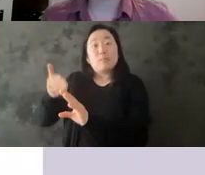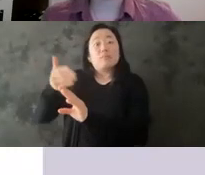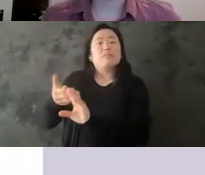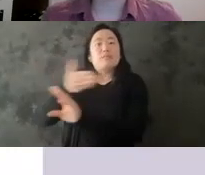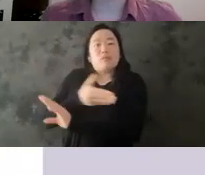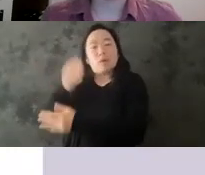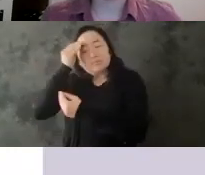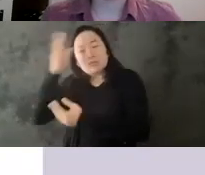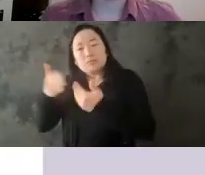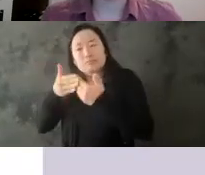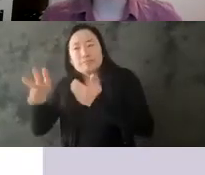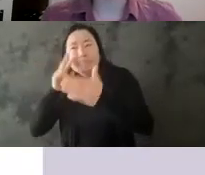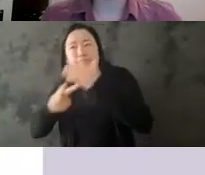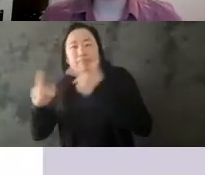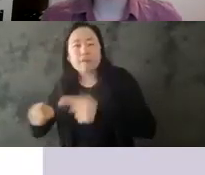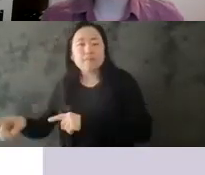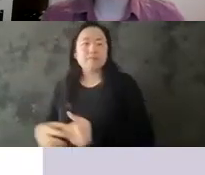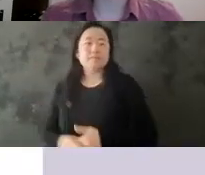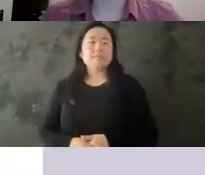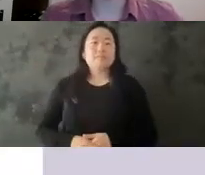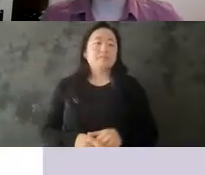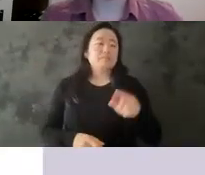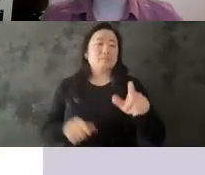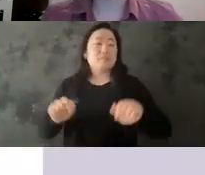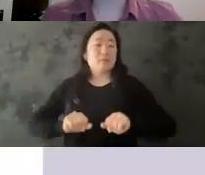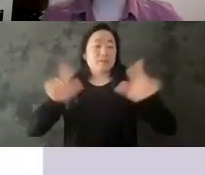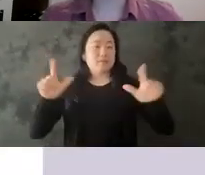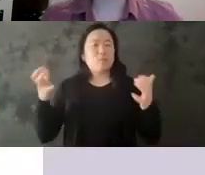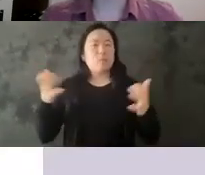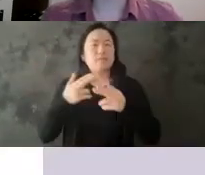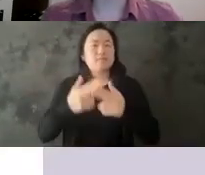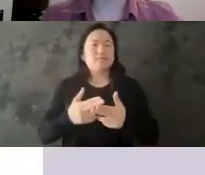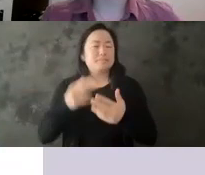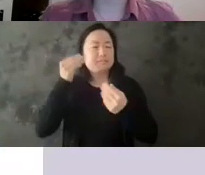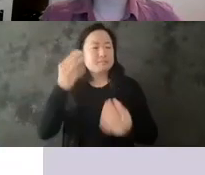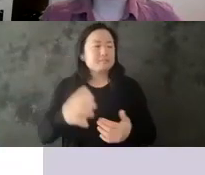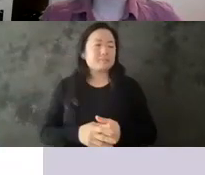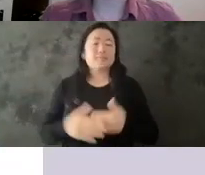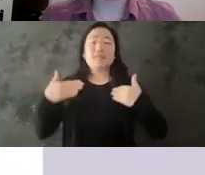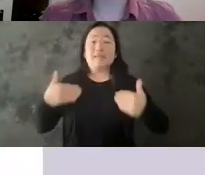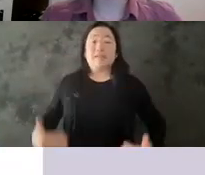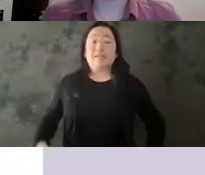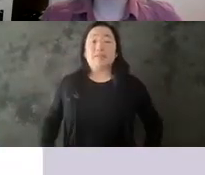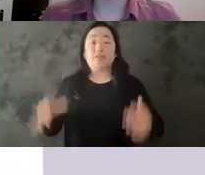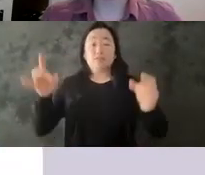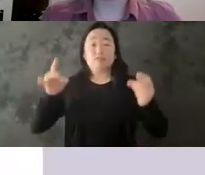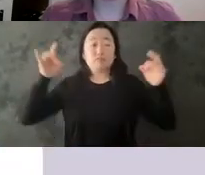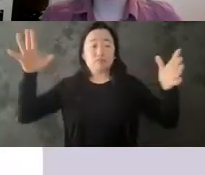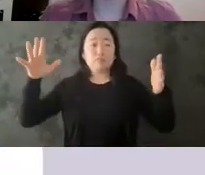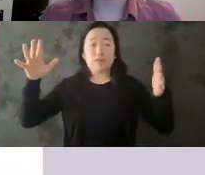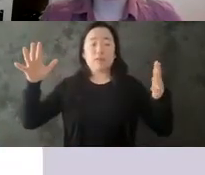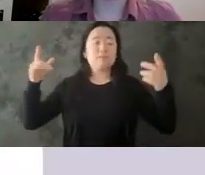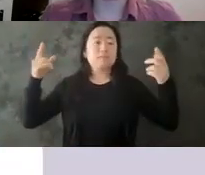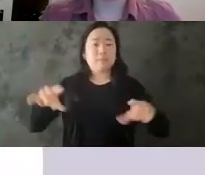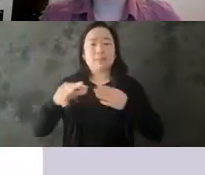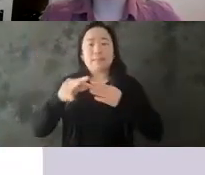just briefly on this slide, I did want to mention that sometimes with physical violence, that can lead to a traumatic brain injury, and